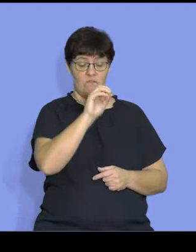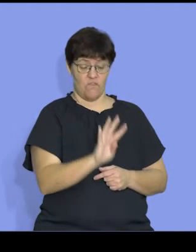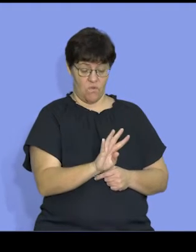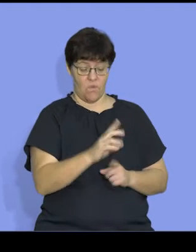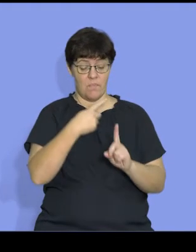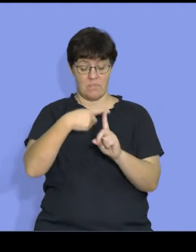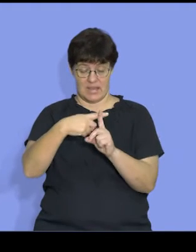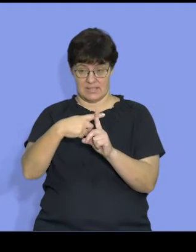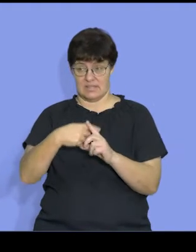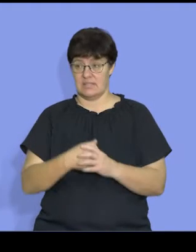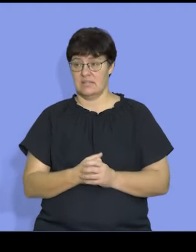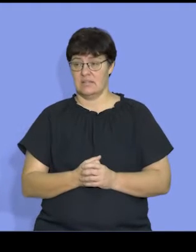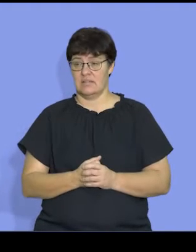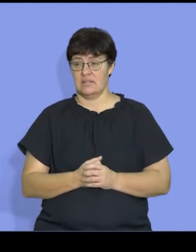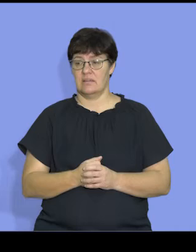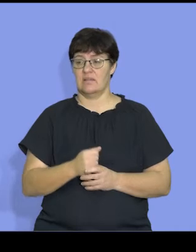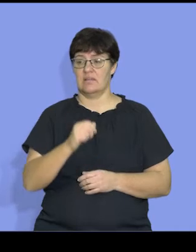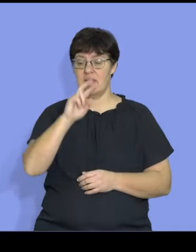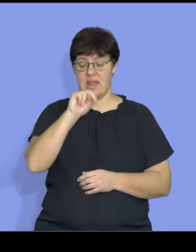Plus sodium